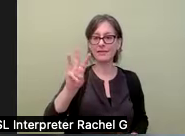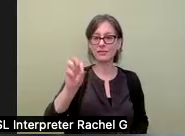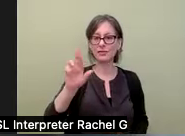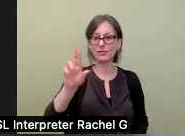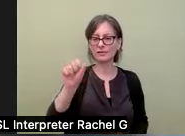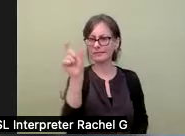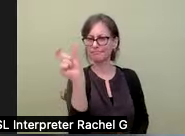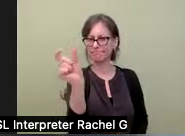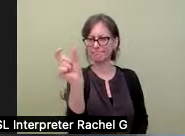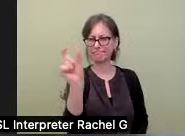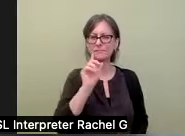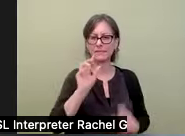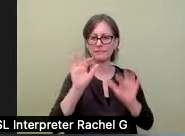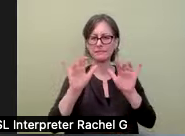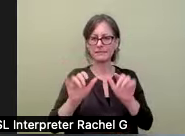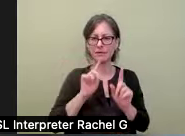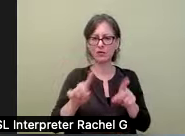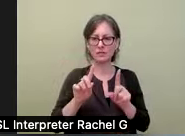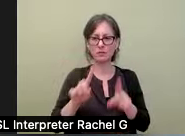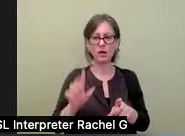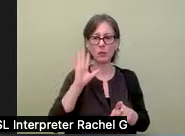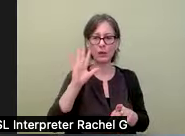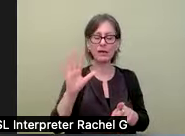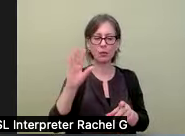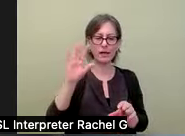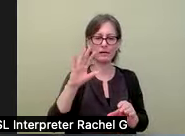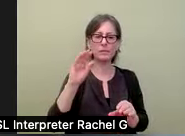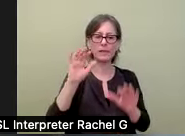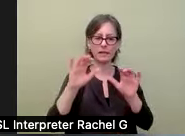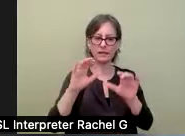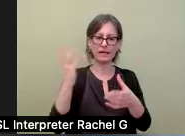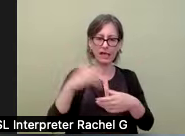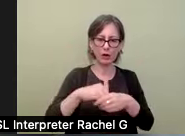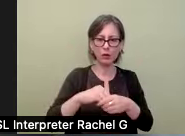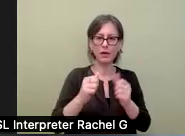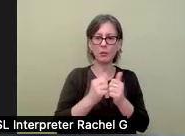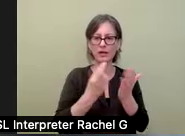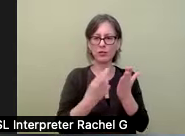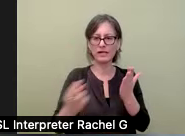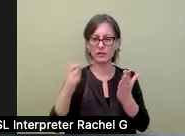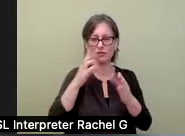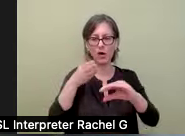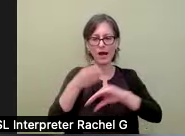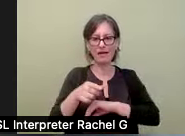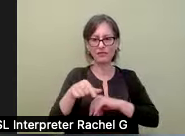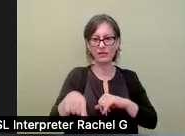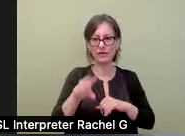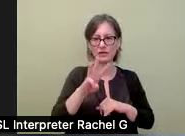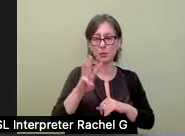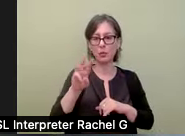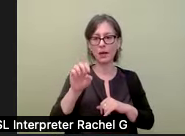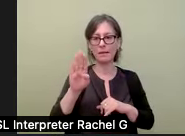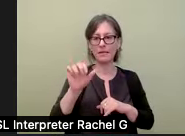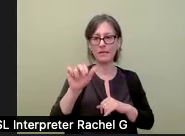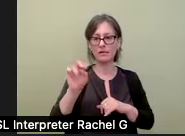those answers. We will be putting those into the resources we provide after the webinar, also on